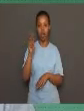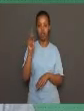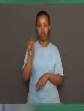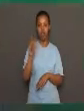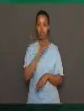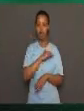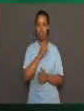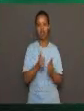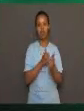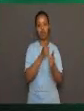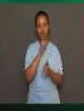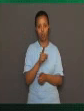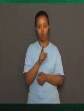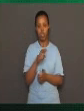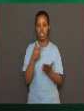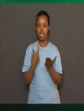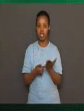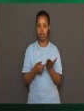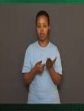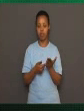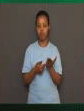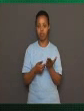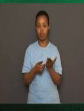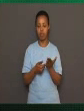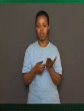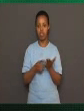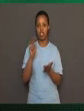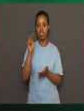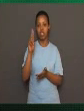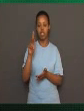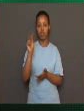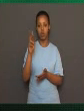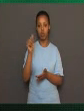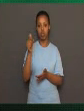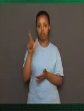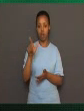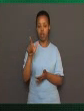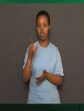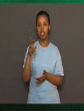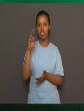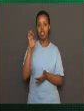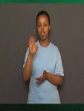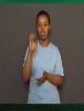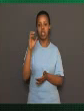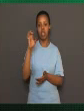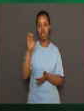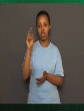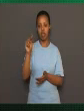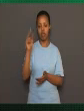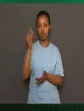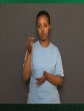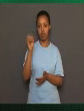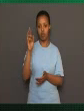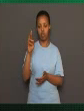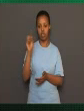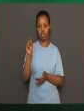behavior. They are neutral operants, reinforcers, and